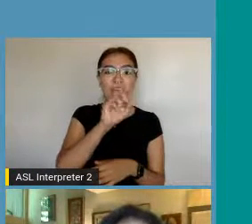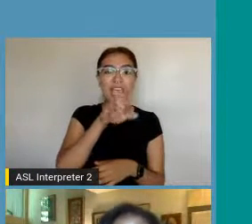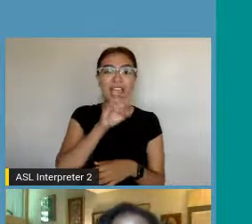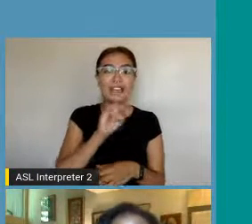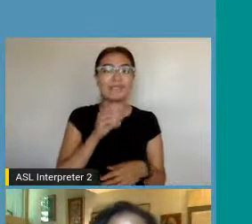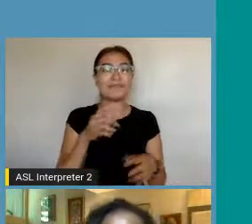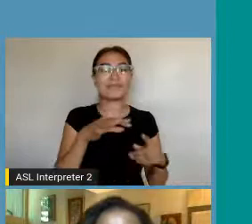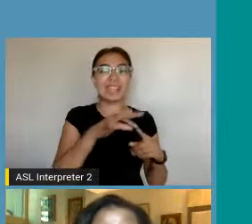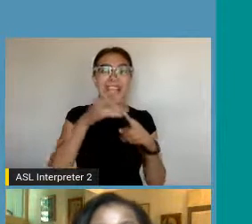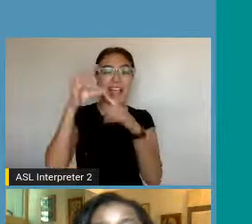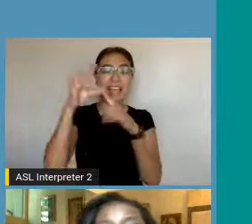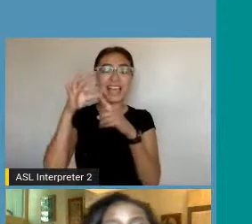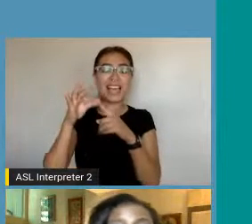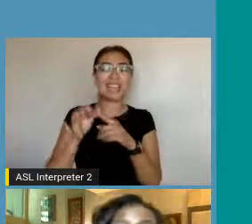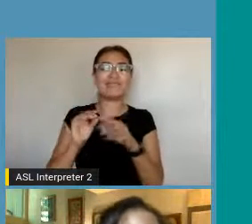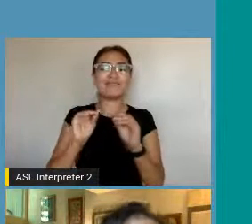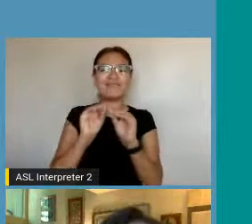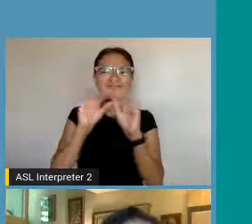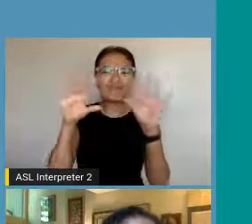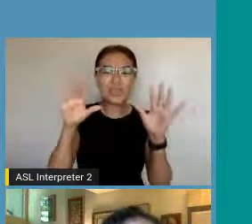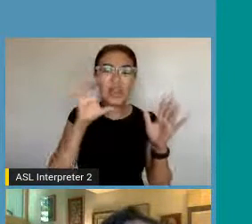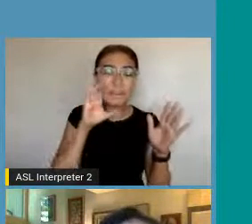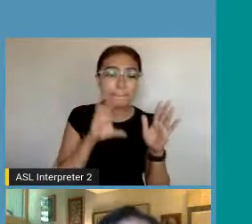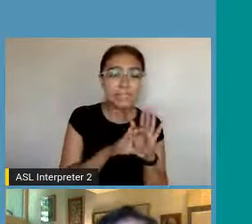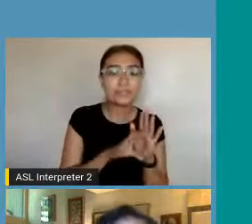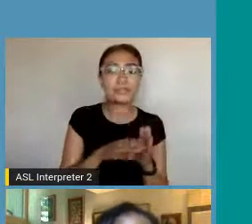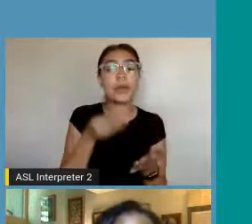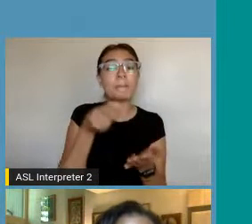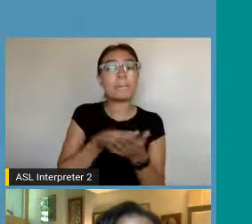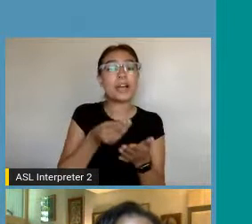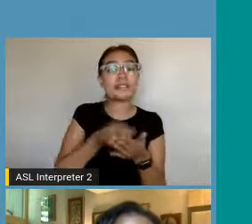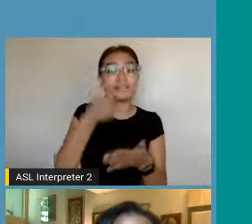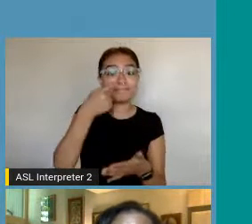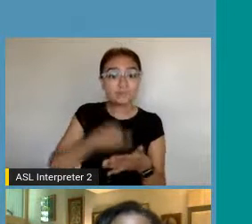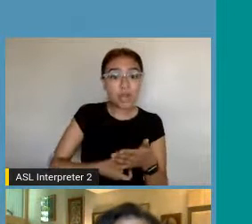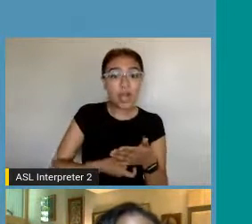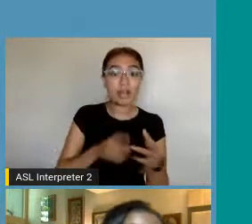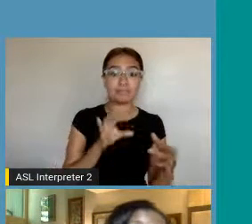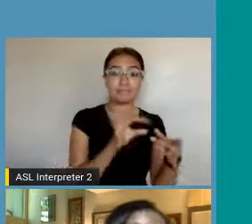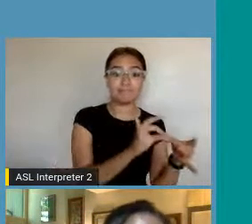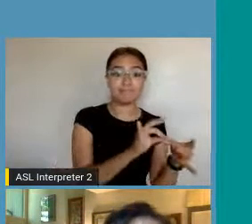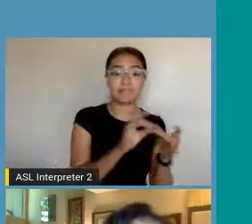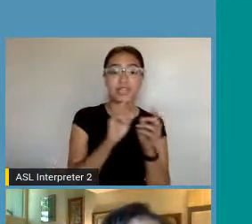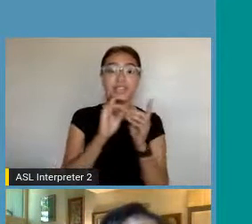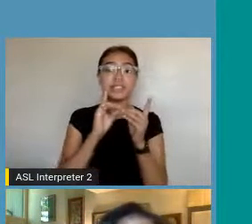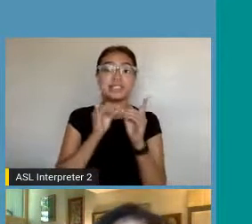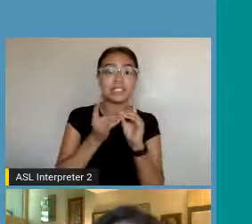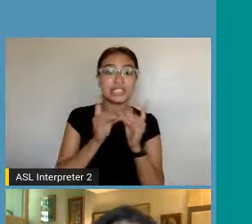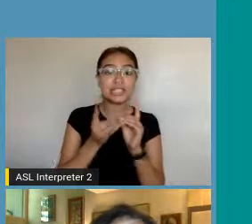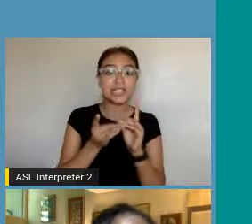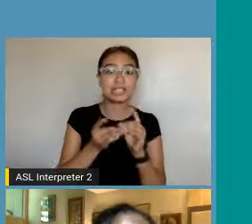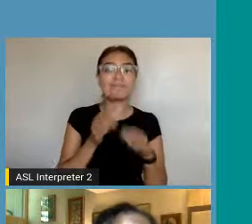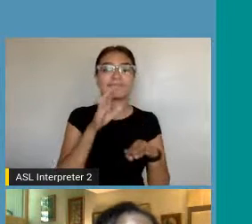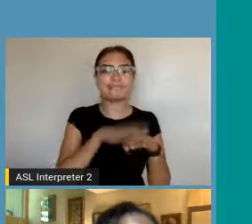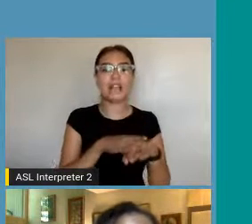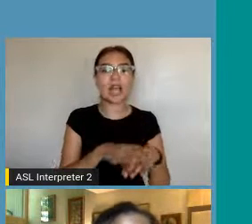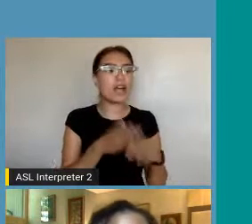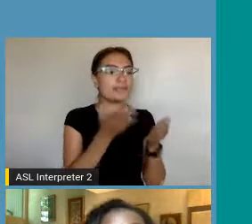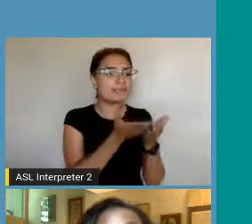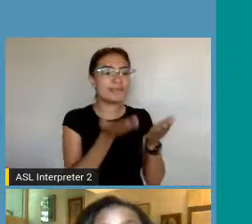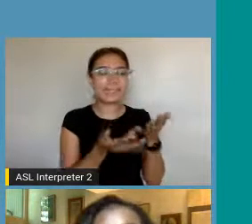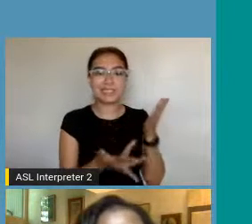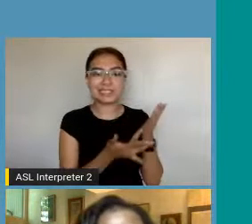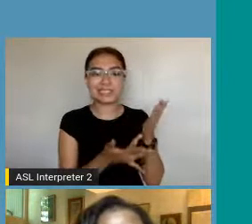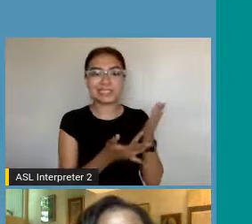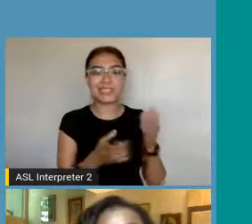and enhance your images. So monetary costs associated with digitization depend on equipment, staff, whether